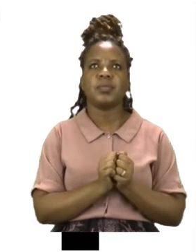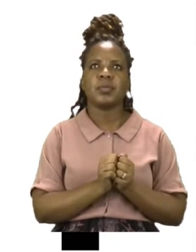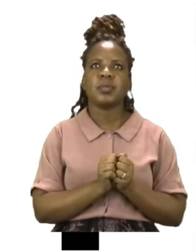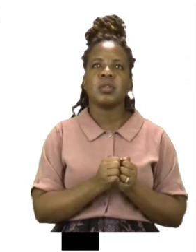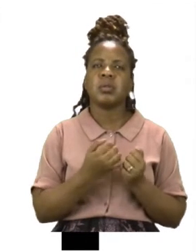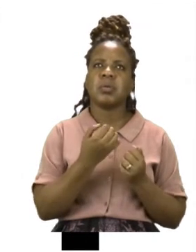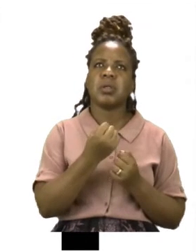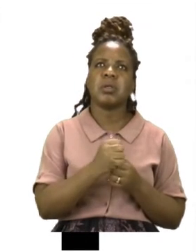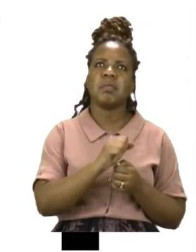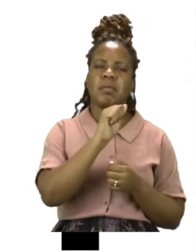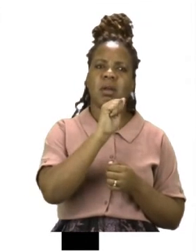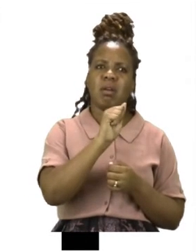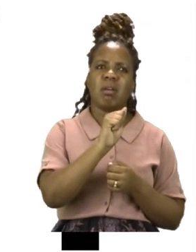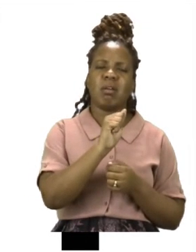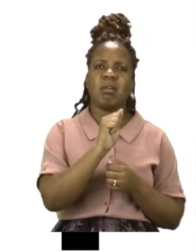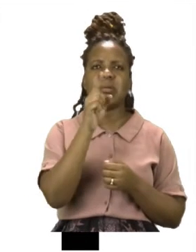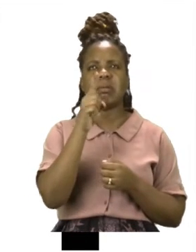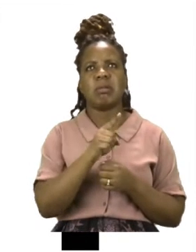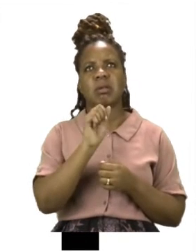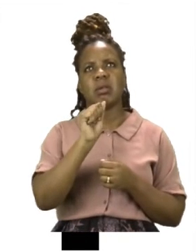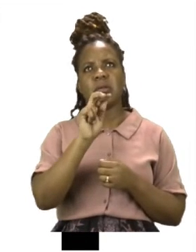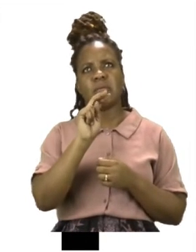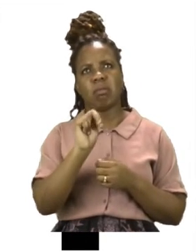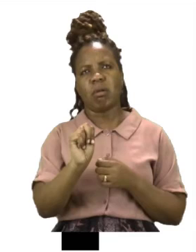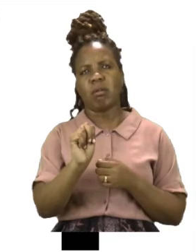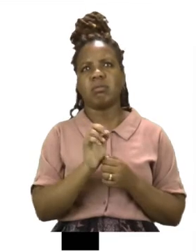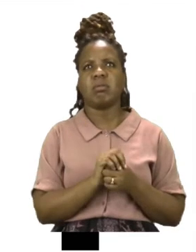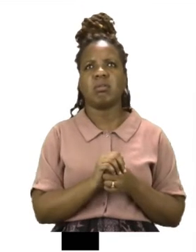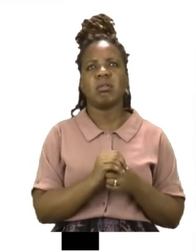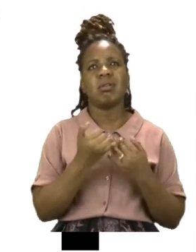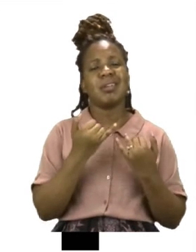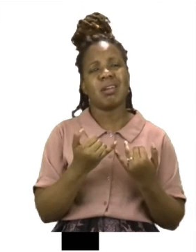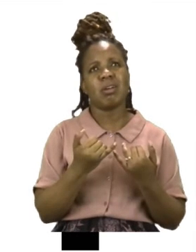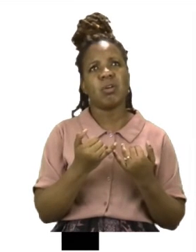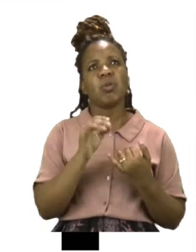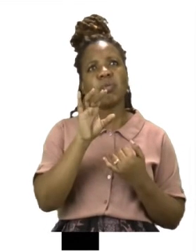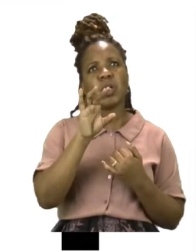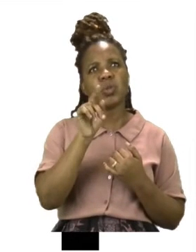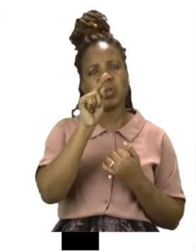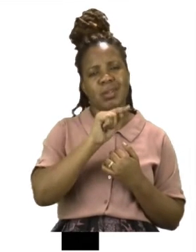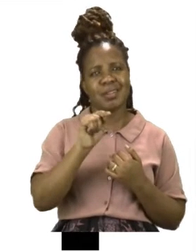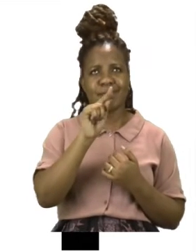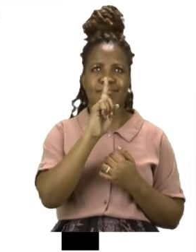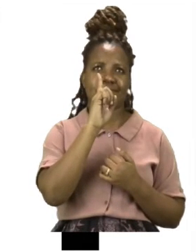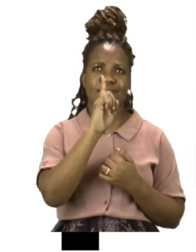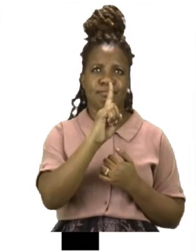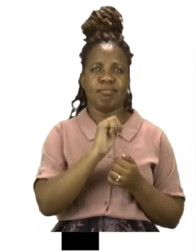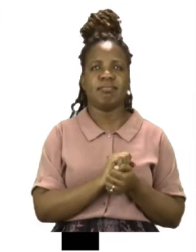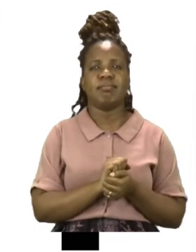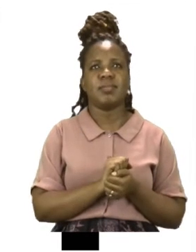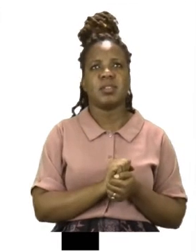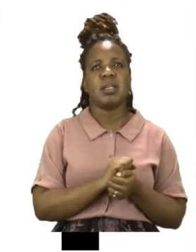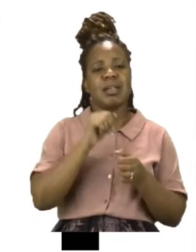and an. If you remember our rules very carefully, we know that we use an for any vowel